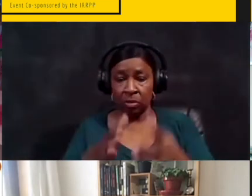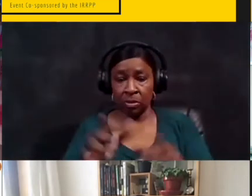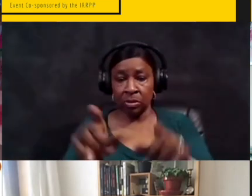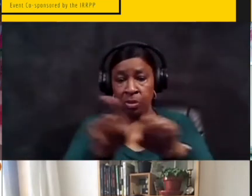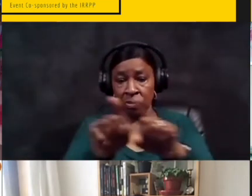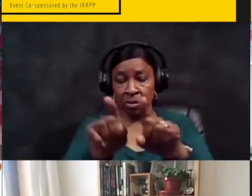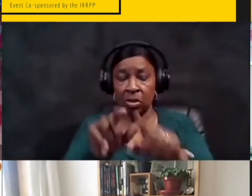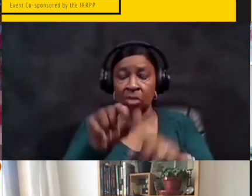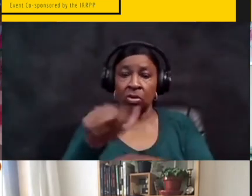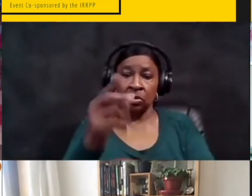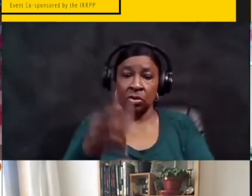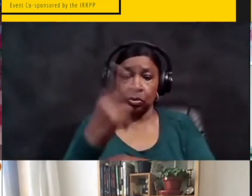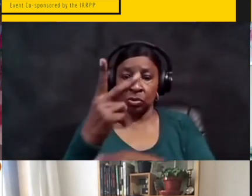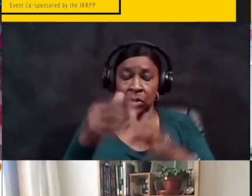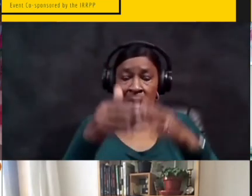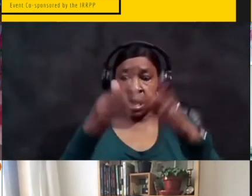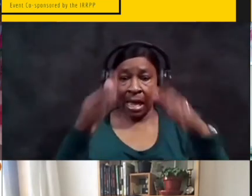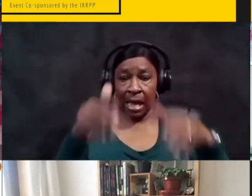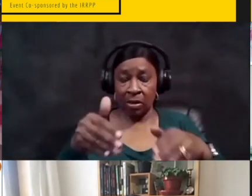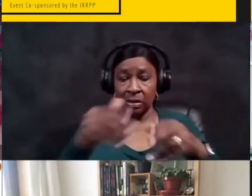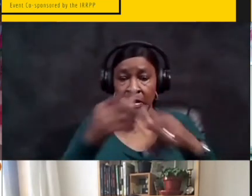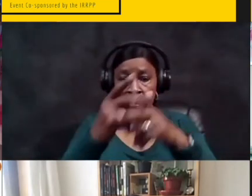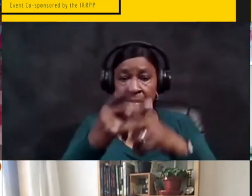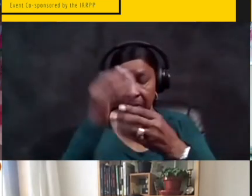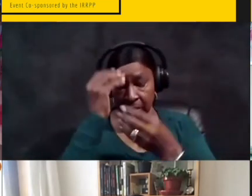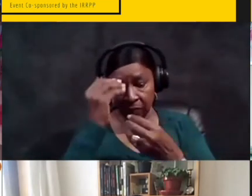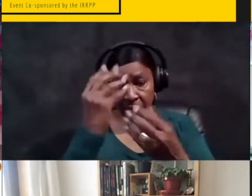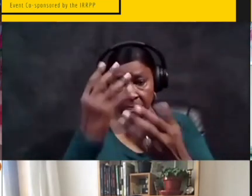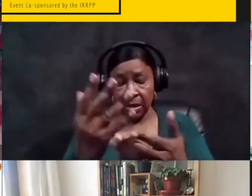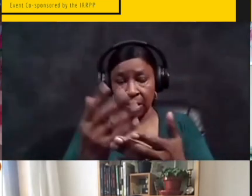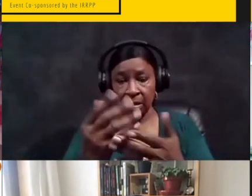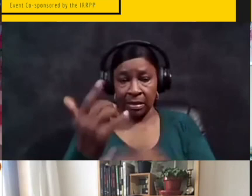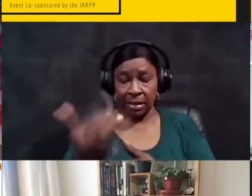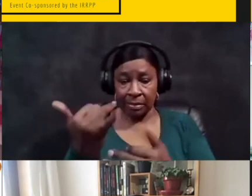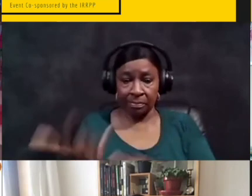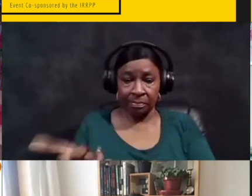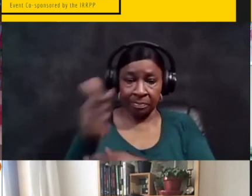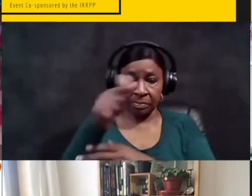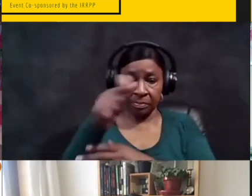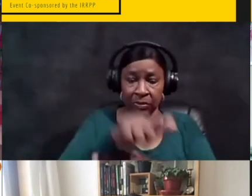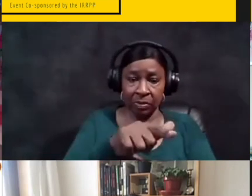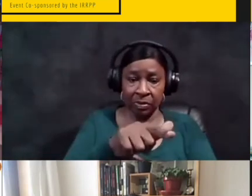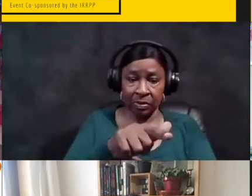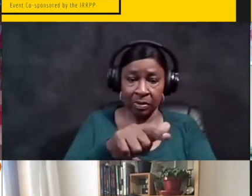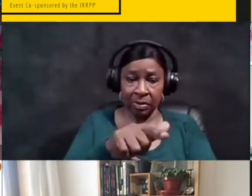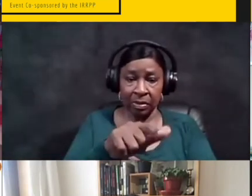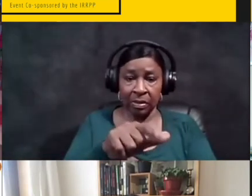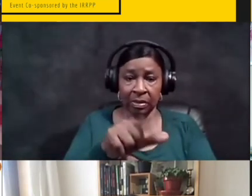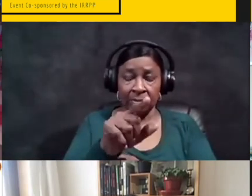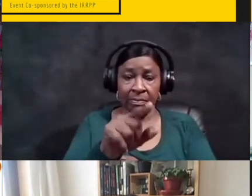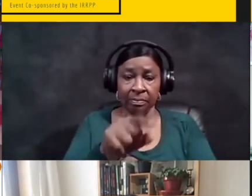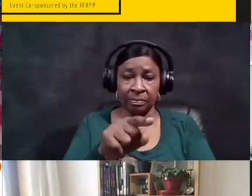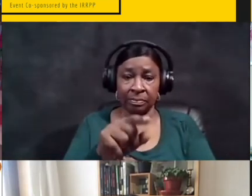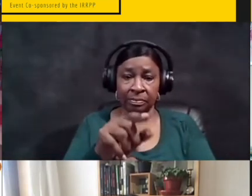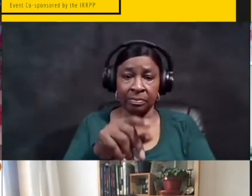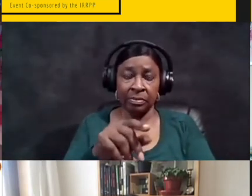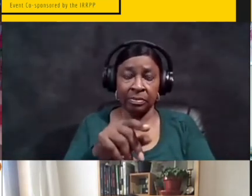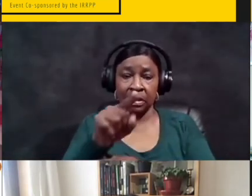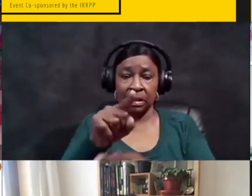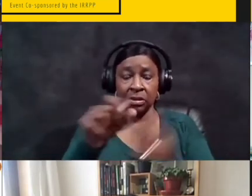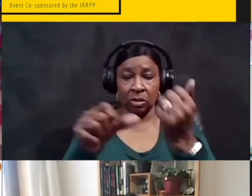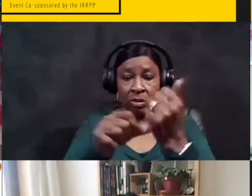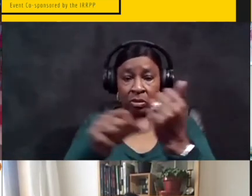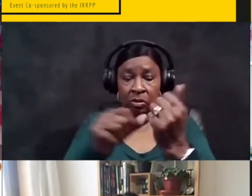those are the two housekeeping details. I'm gonna turn it over to Patricia Macias Rojas, who's an associate professor